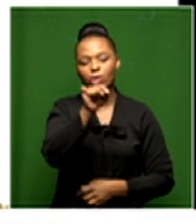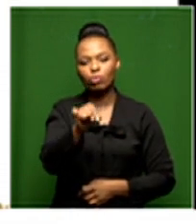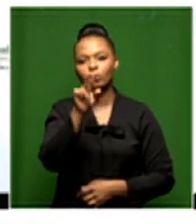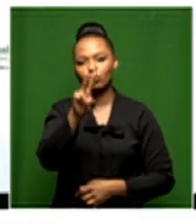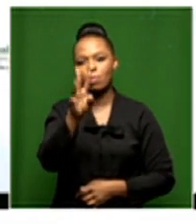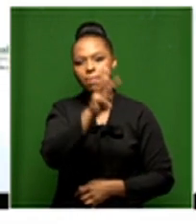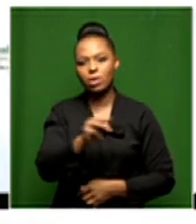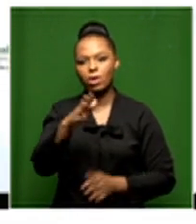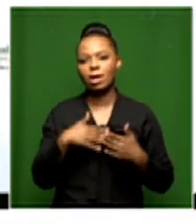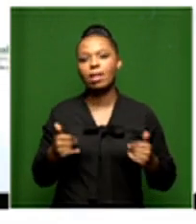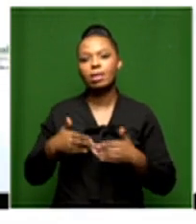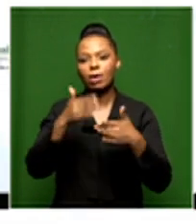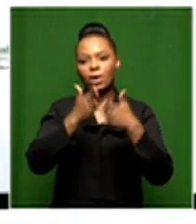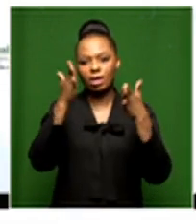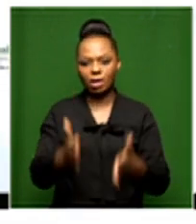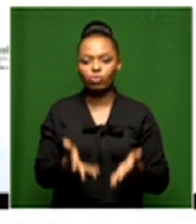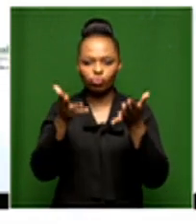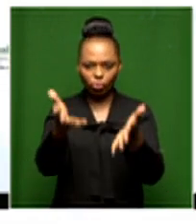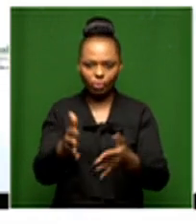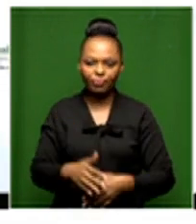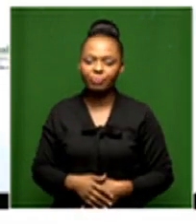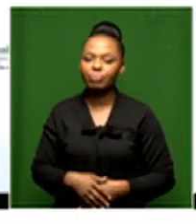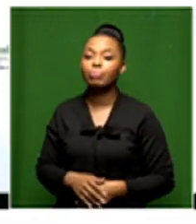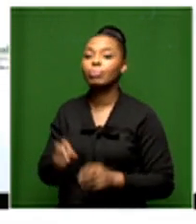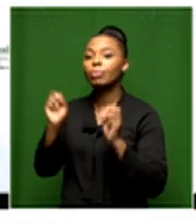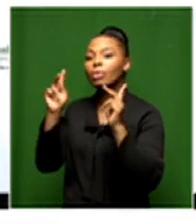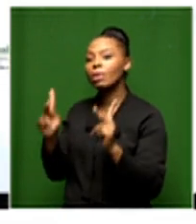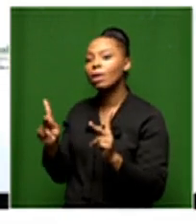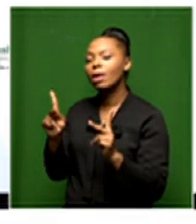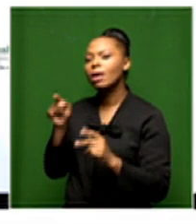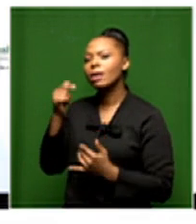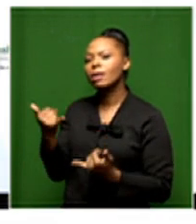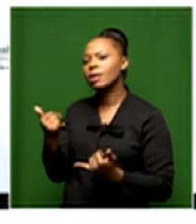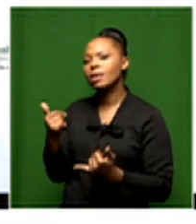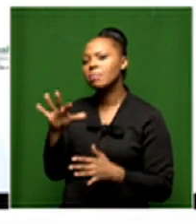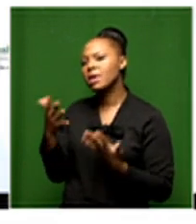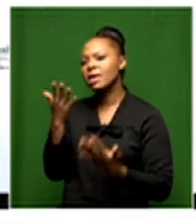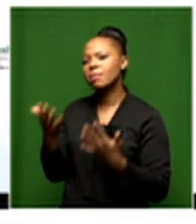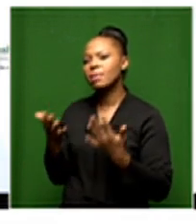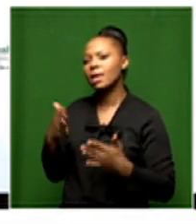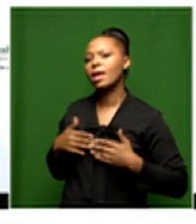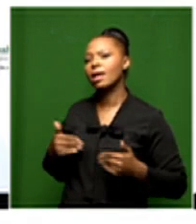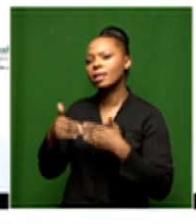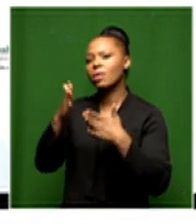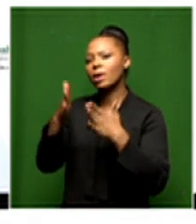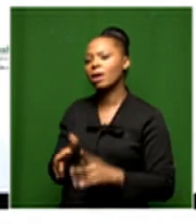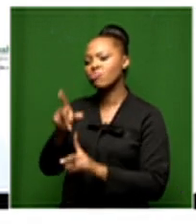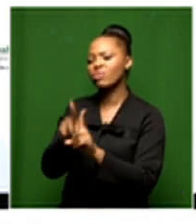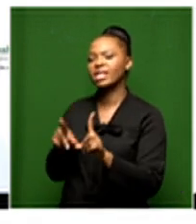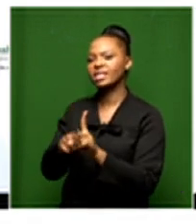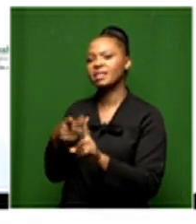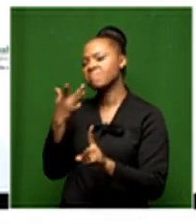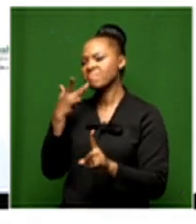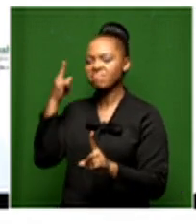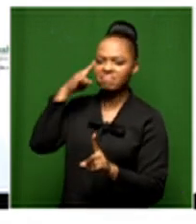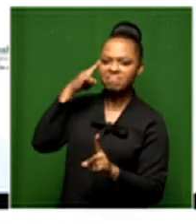workers. And what about those healthcare workers who choose not to be vaccinated? What happens to them? Do they